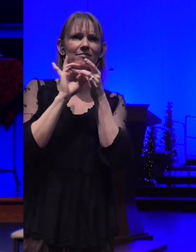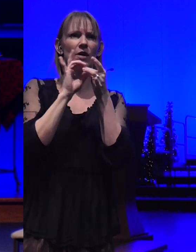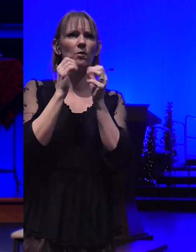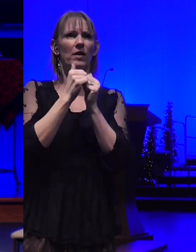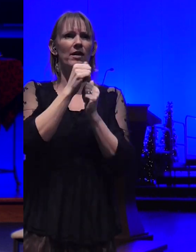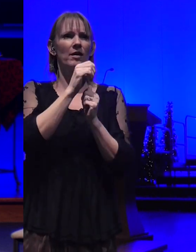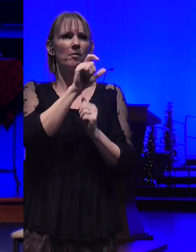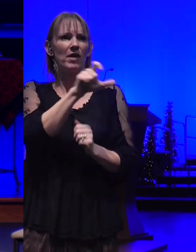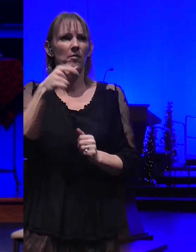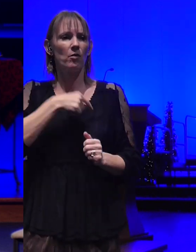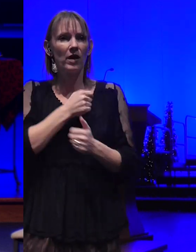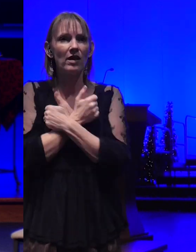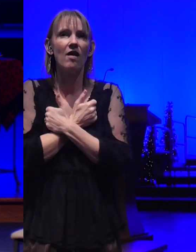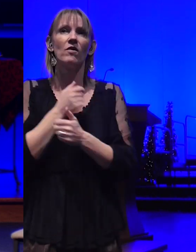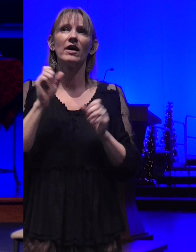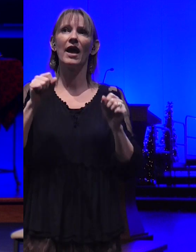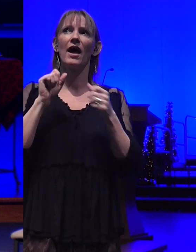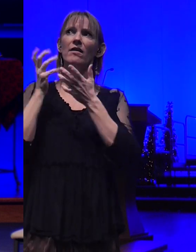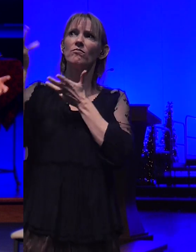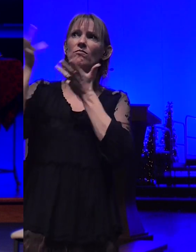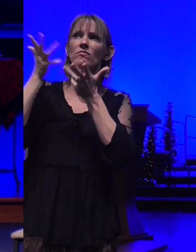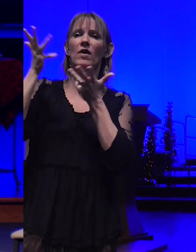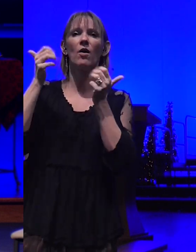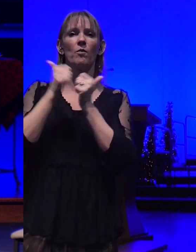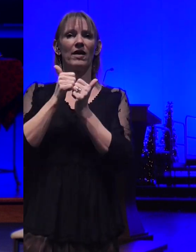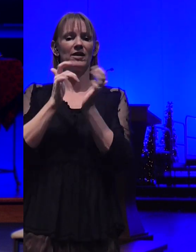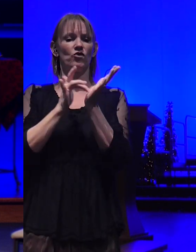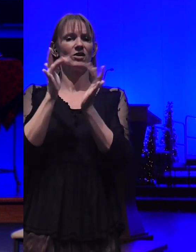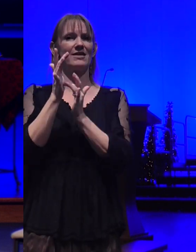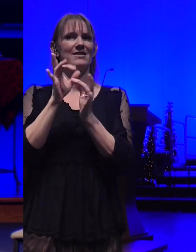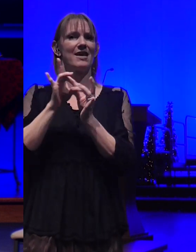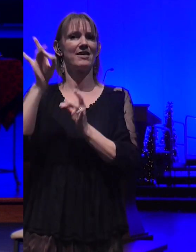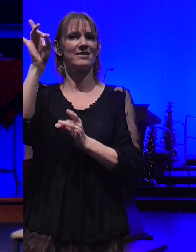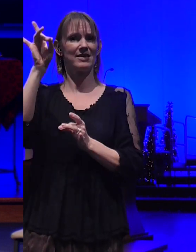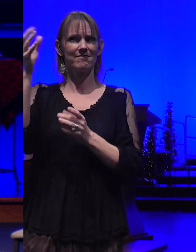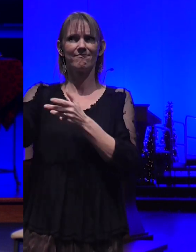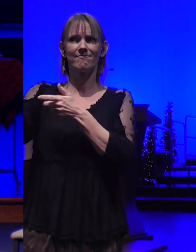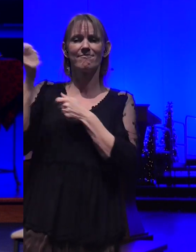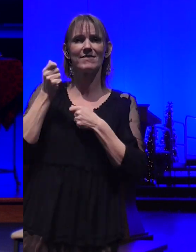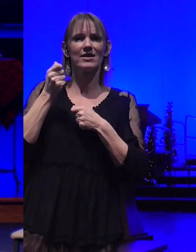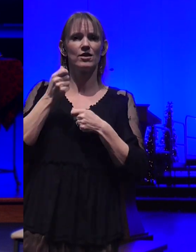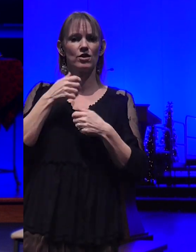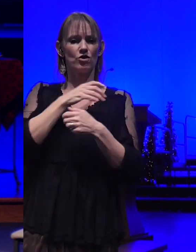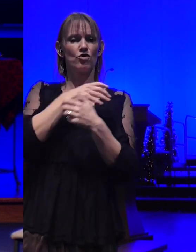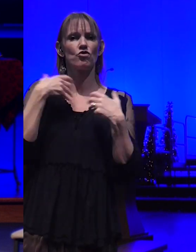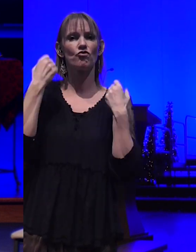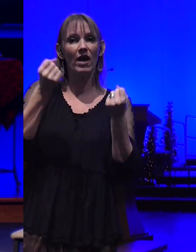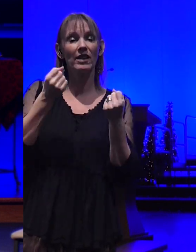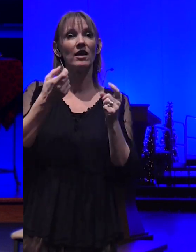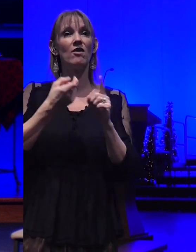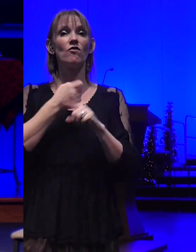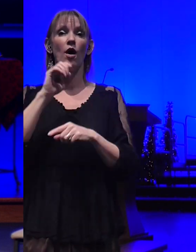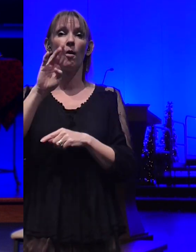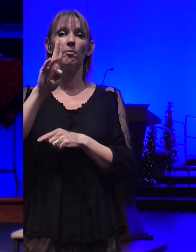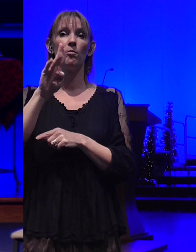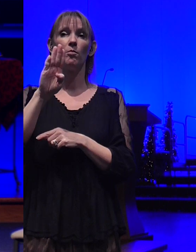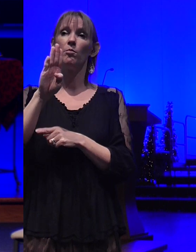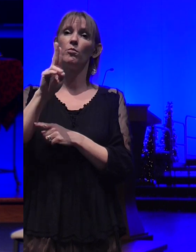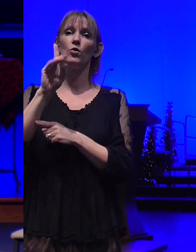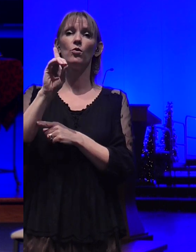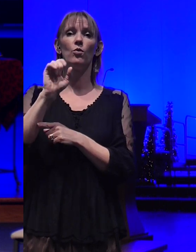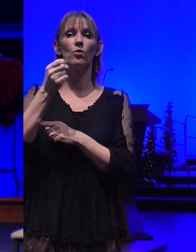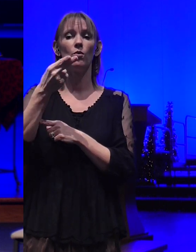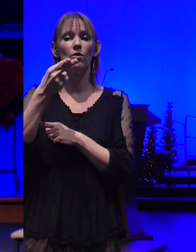commune with higher souls. We can commune with the essence of Jesus and draw greater strength from that, from the essence of the Buddha and of all